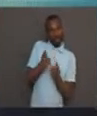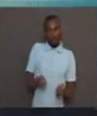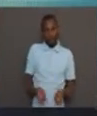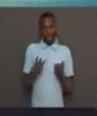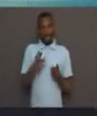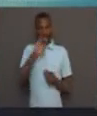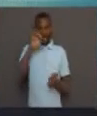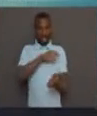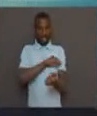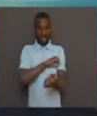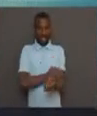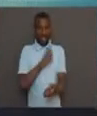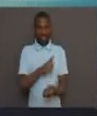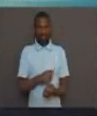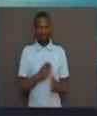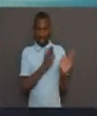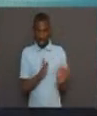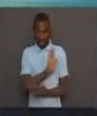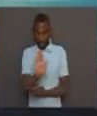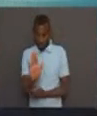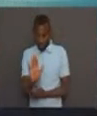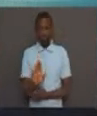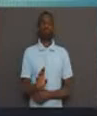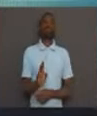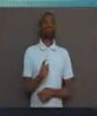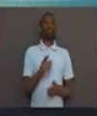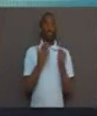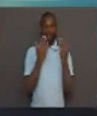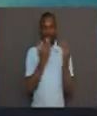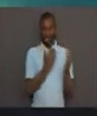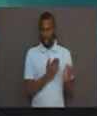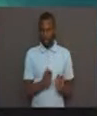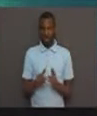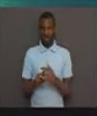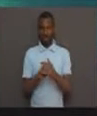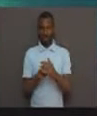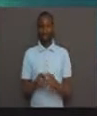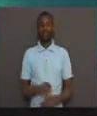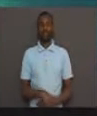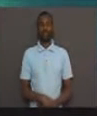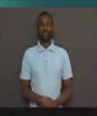energy. Are you ready, students? Let us begin.